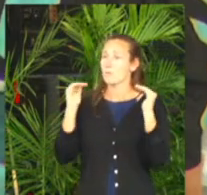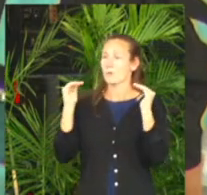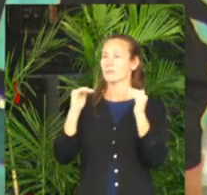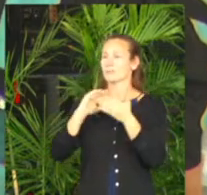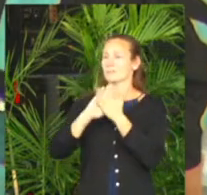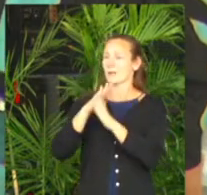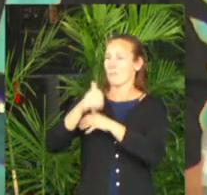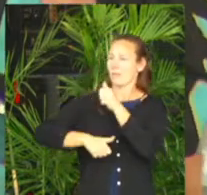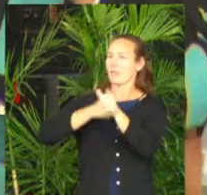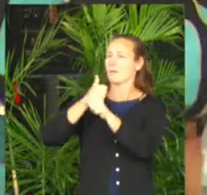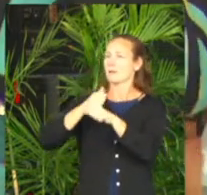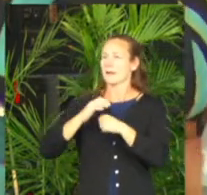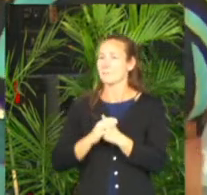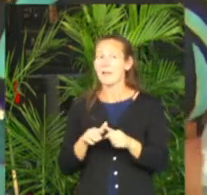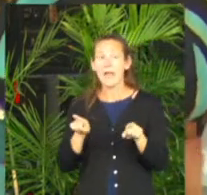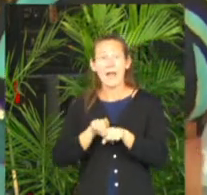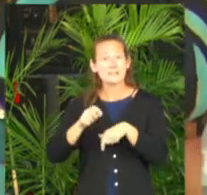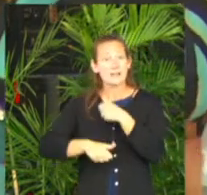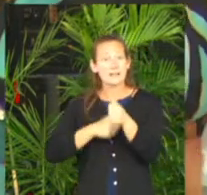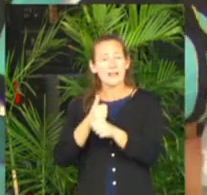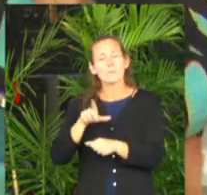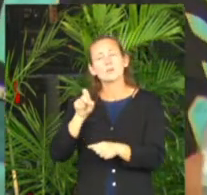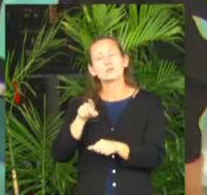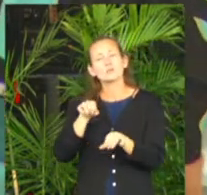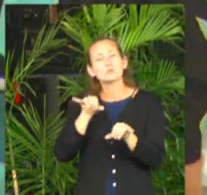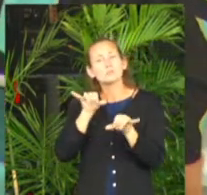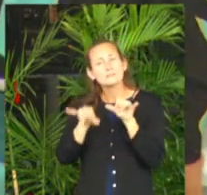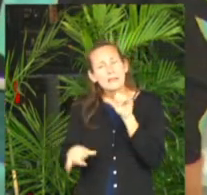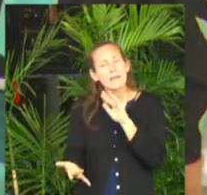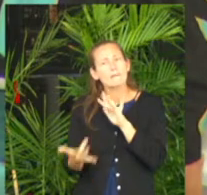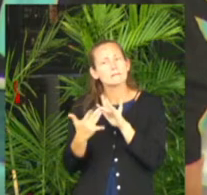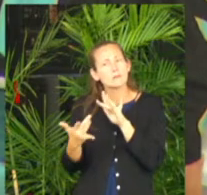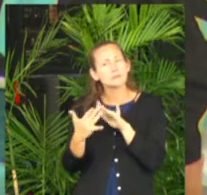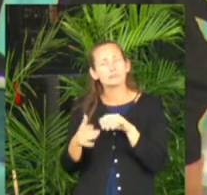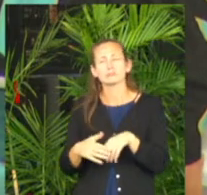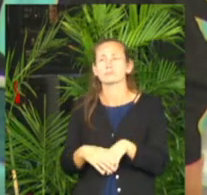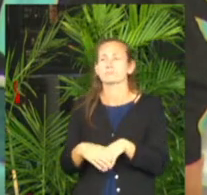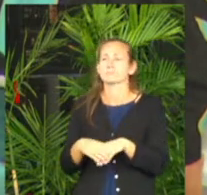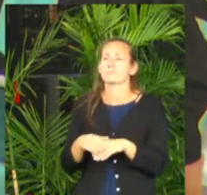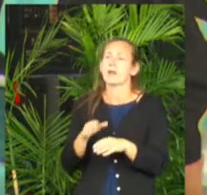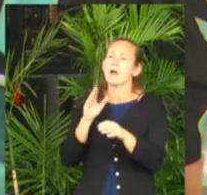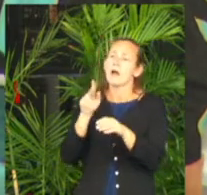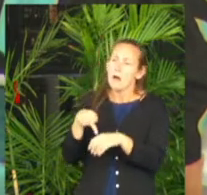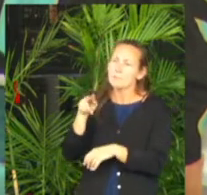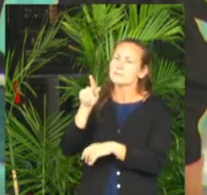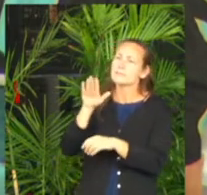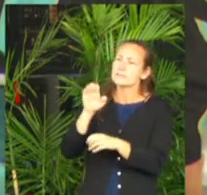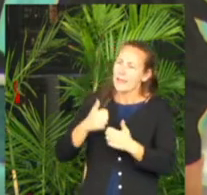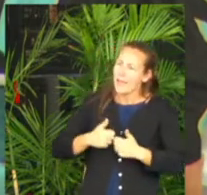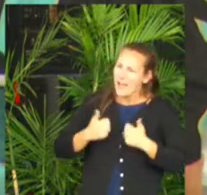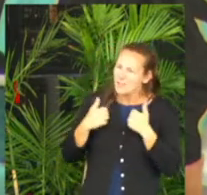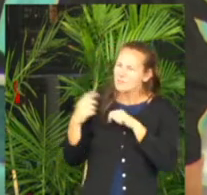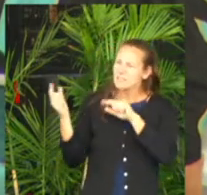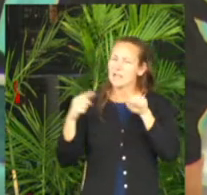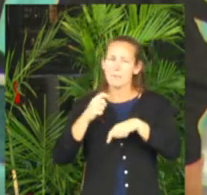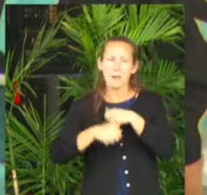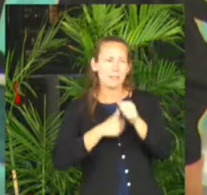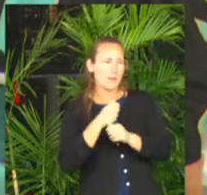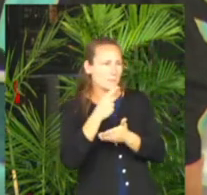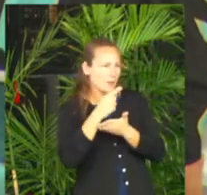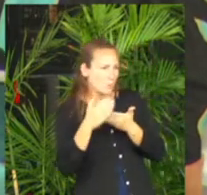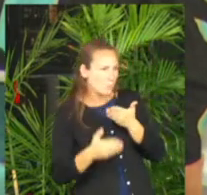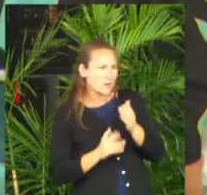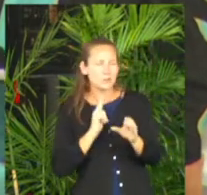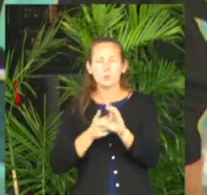alumni. As alumni, we need you to stay in touch. Update your address, come back to Alumni Weekend, join our Facebook